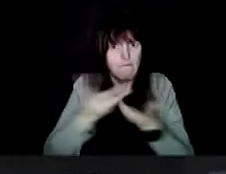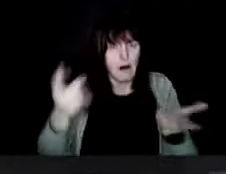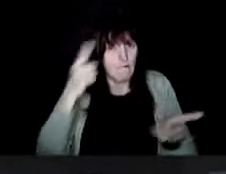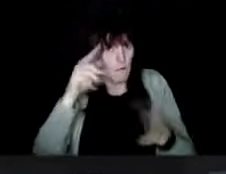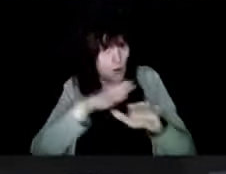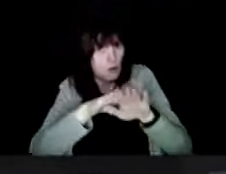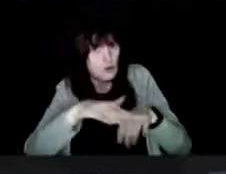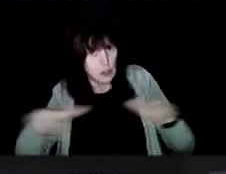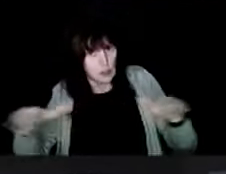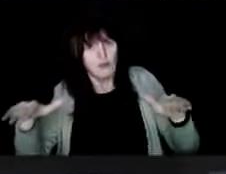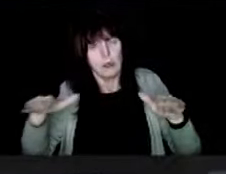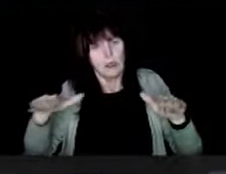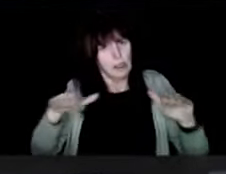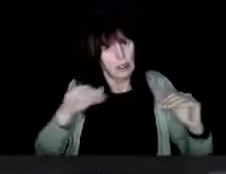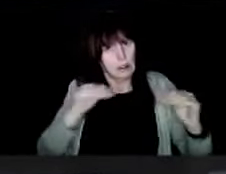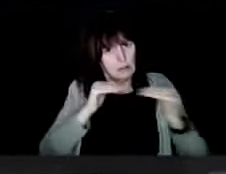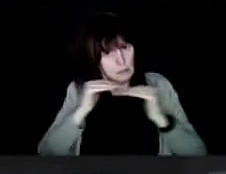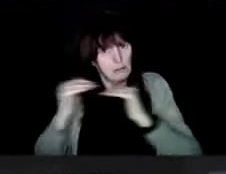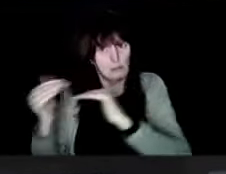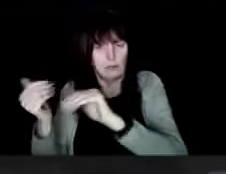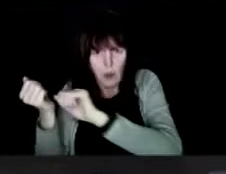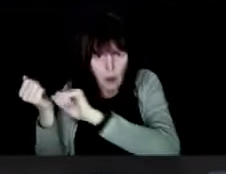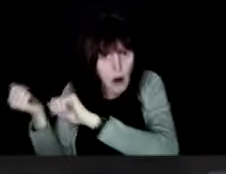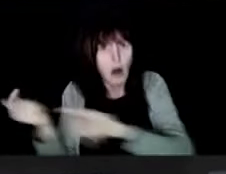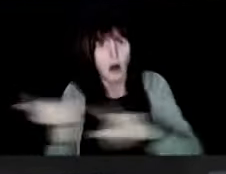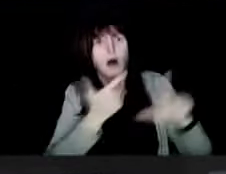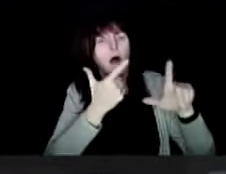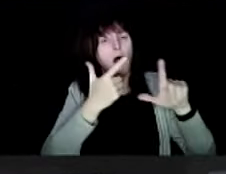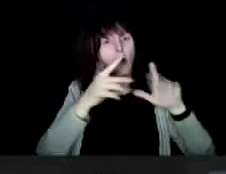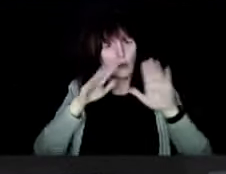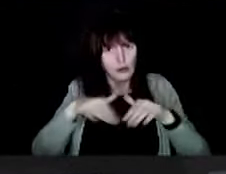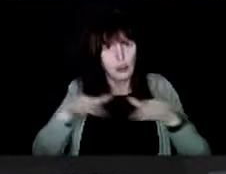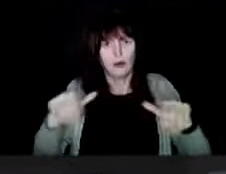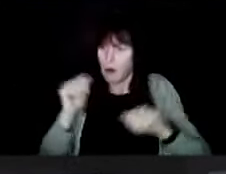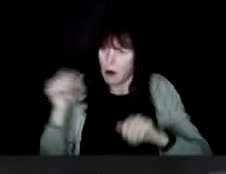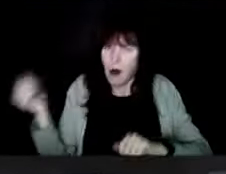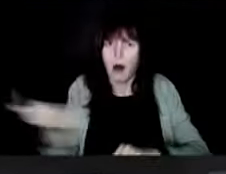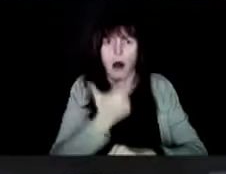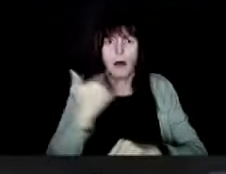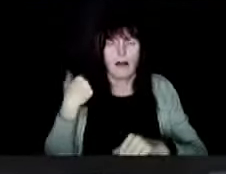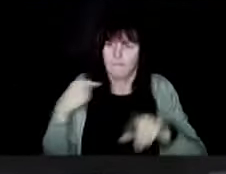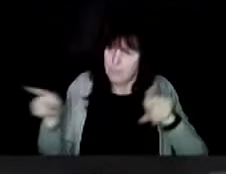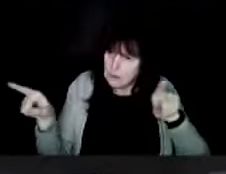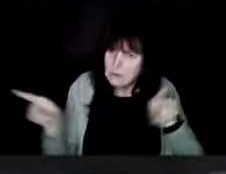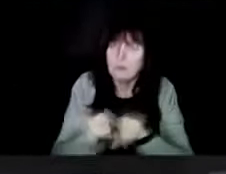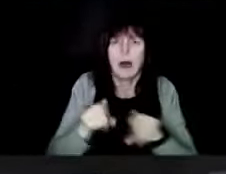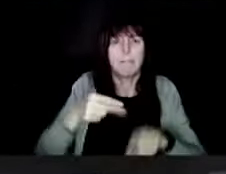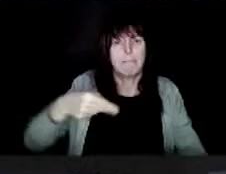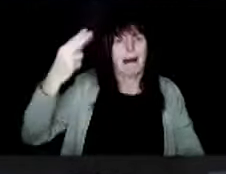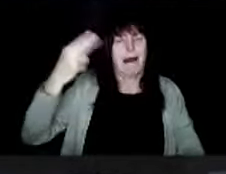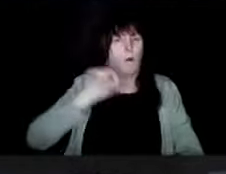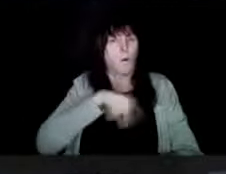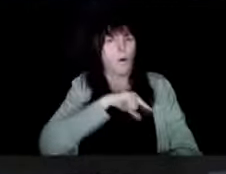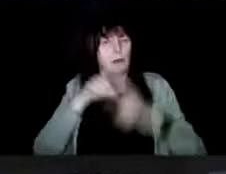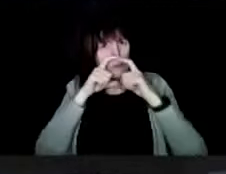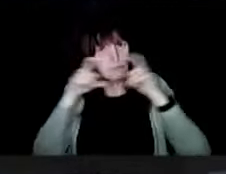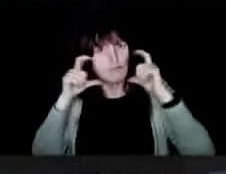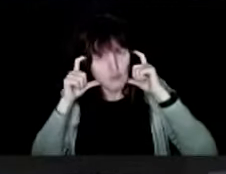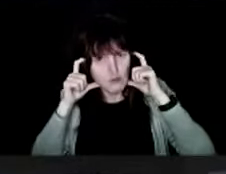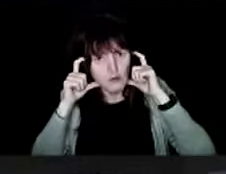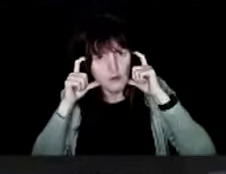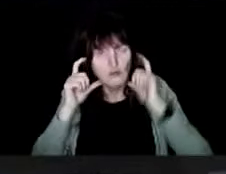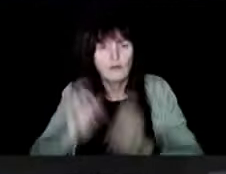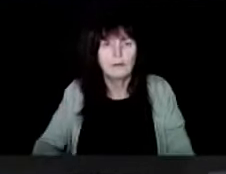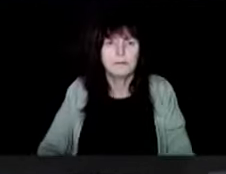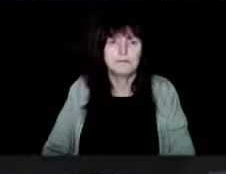quality mask. The delivery of N95, I don't believe we have pediatric N95